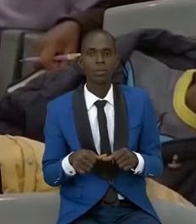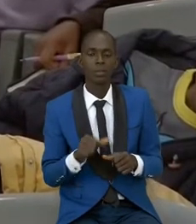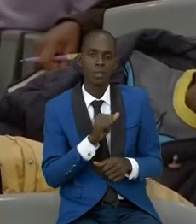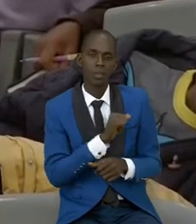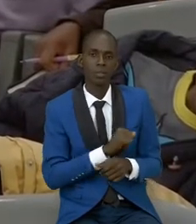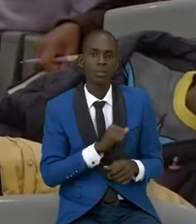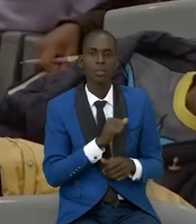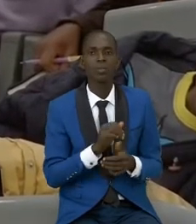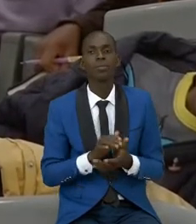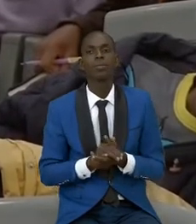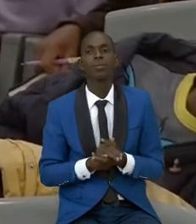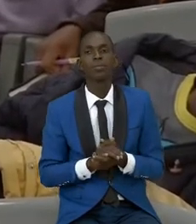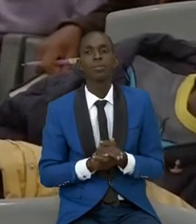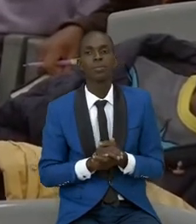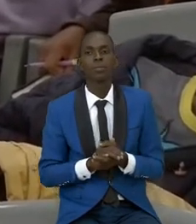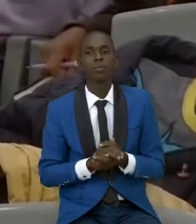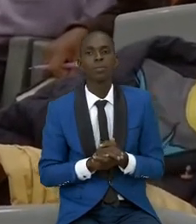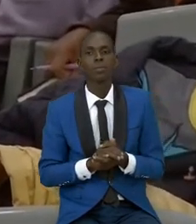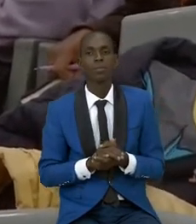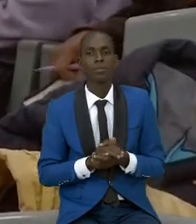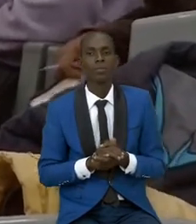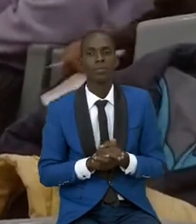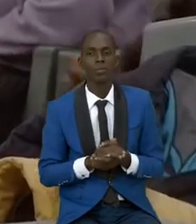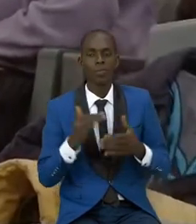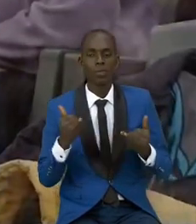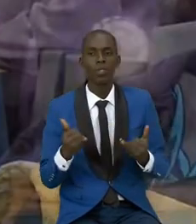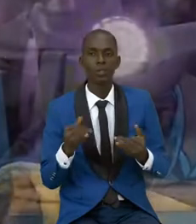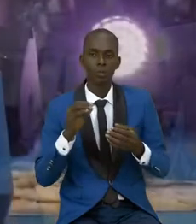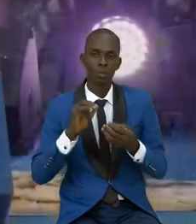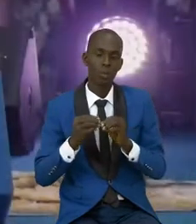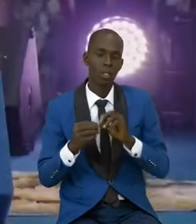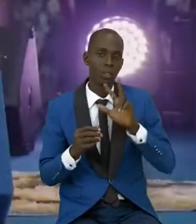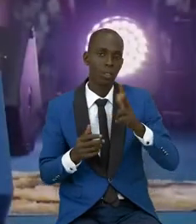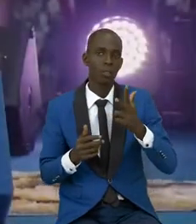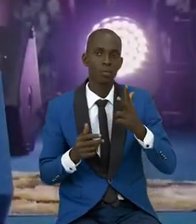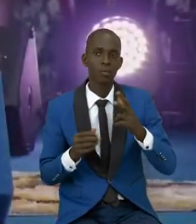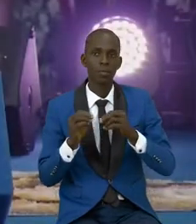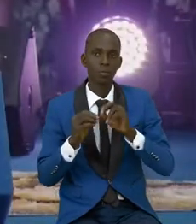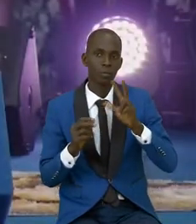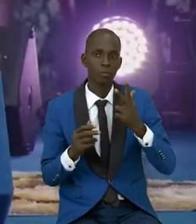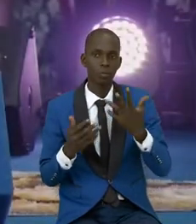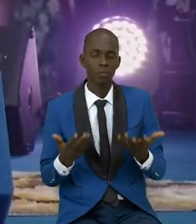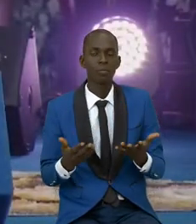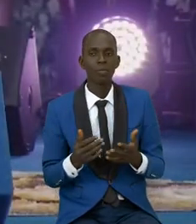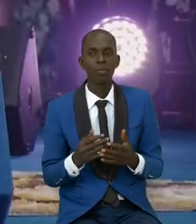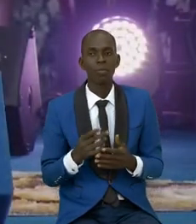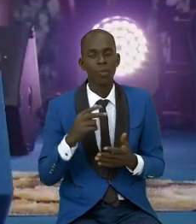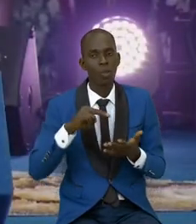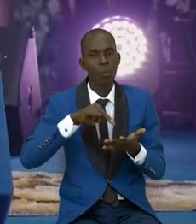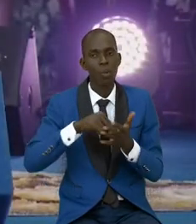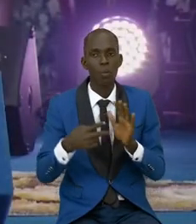attitude. Let's come to number three. Number three here, purposeful